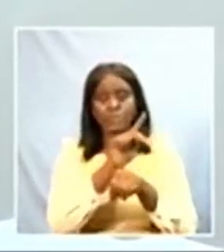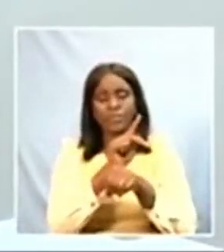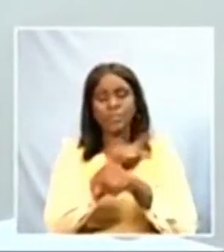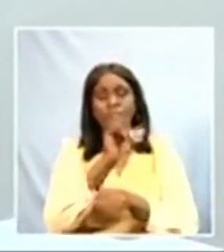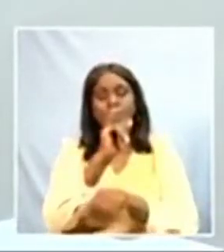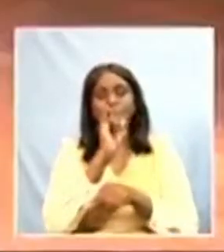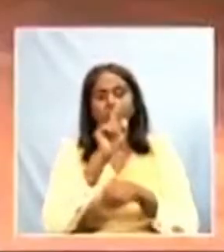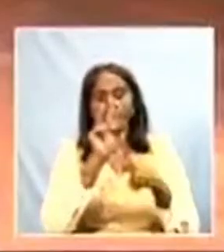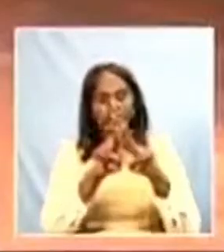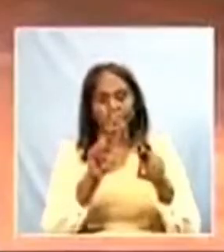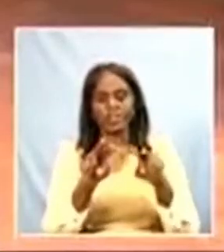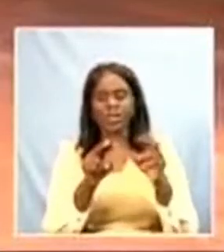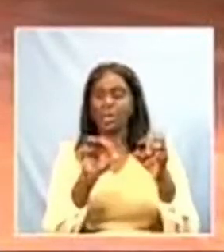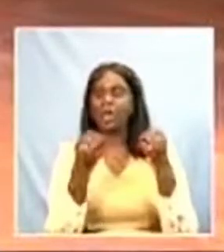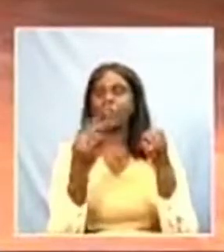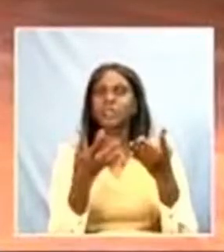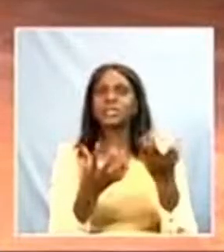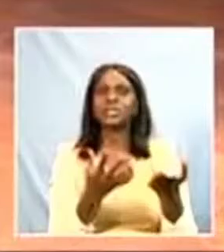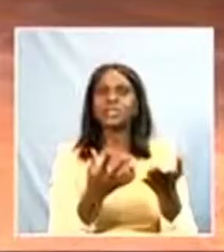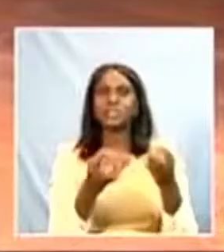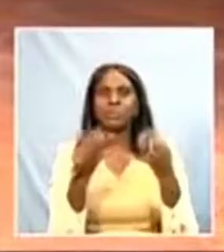Yes, Chair. How much?